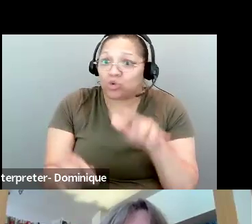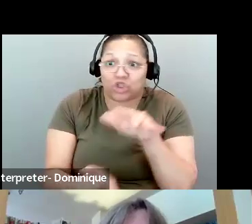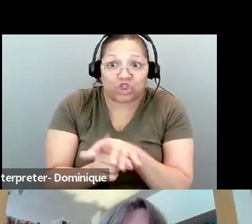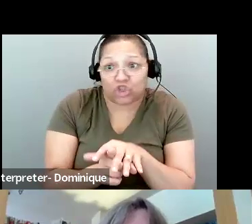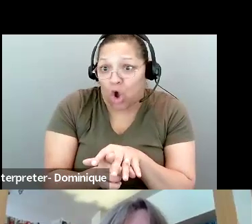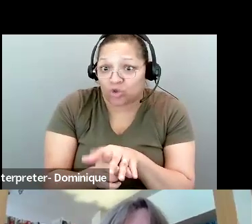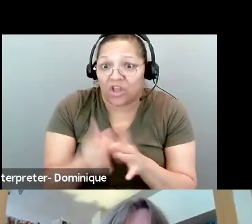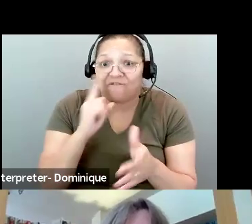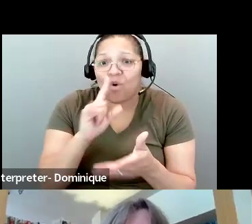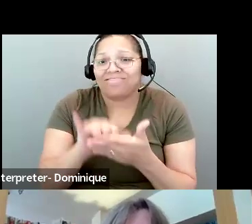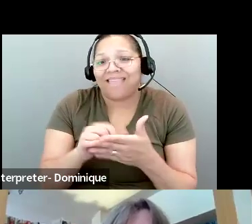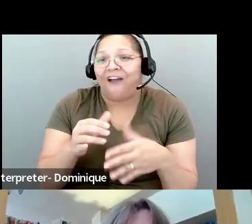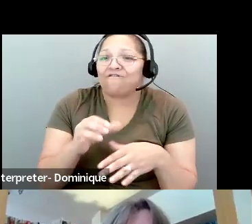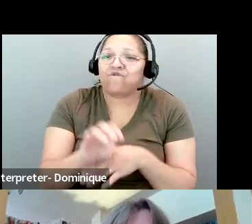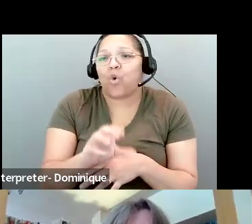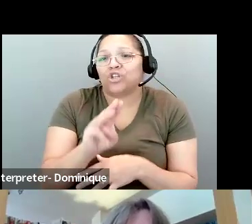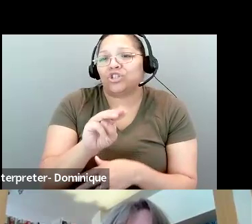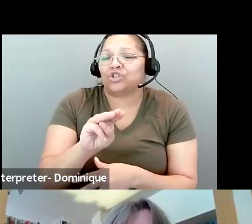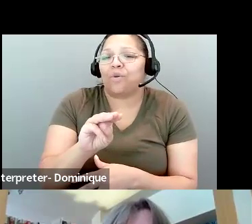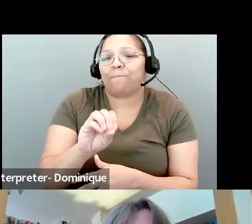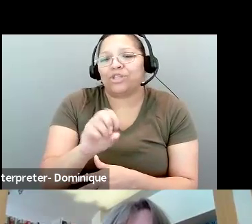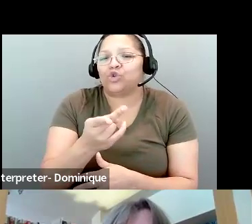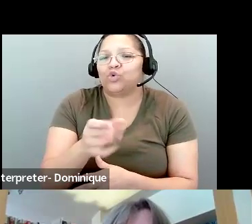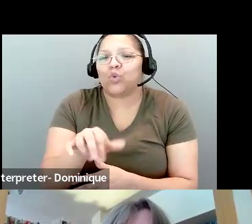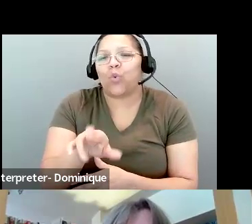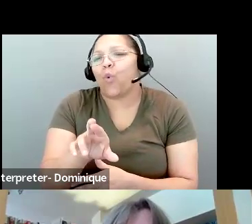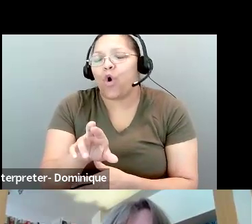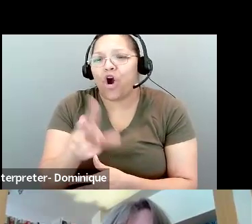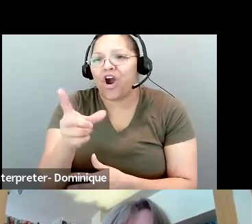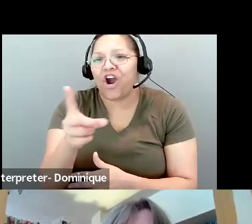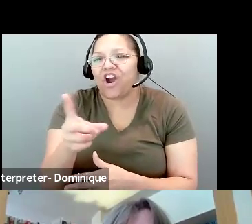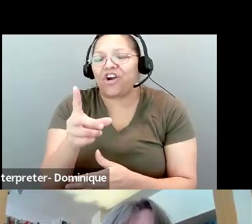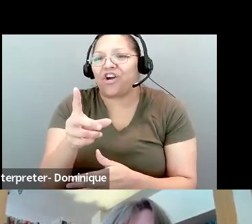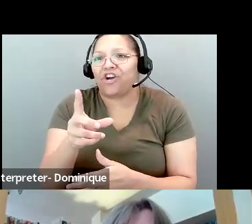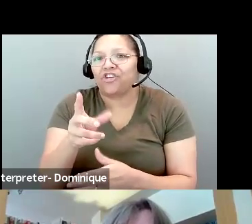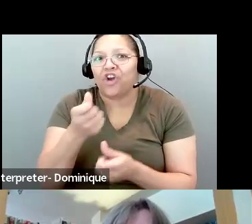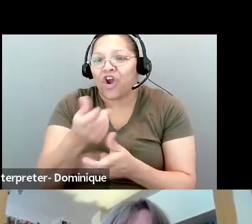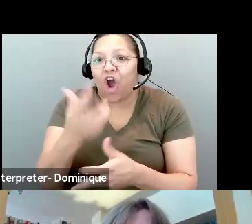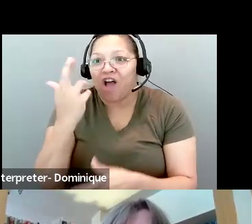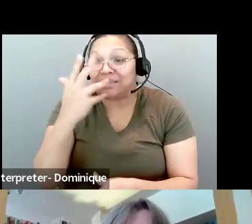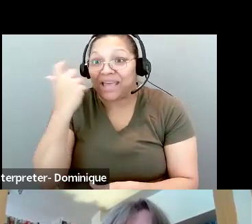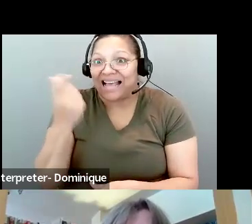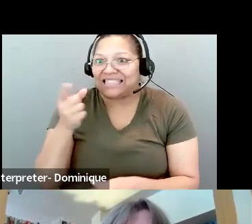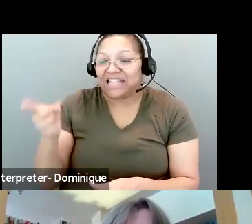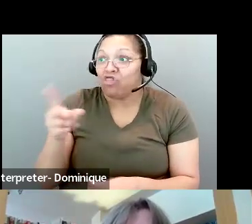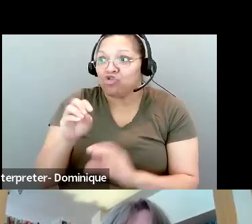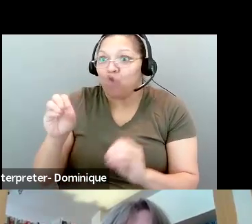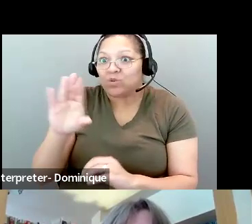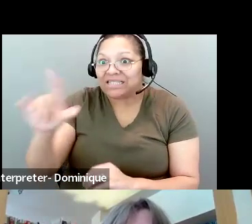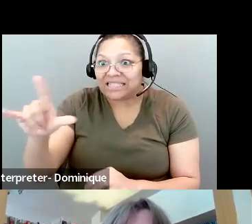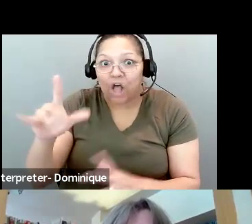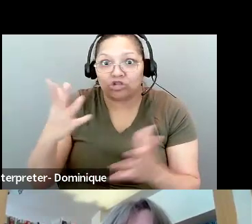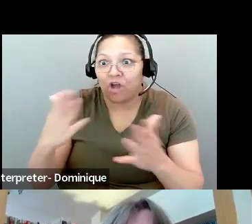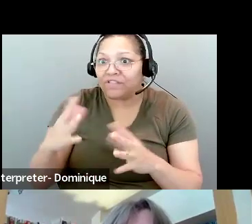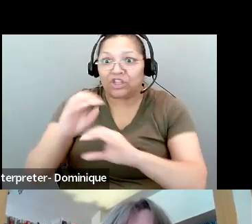majeure clause, because people have nothing. They have no power. There's no cell service. There is